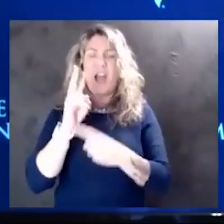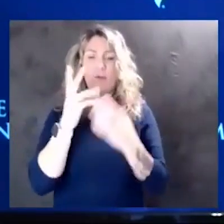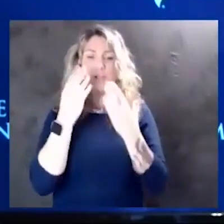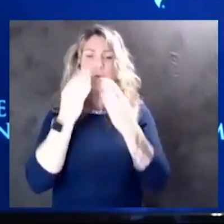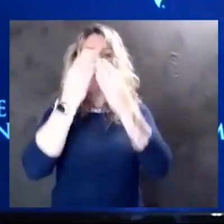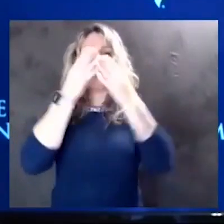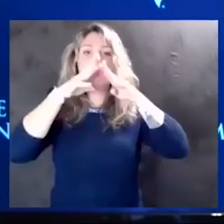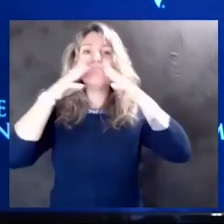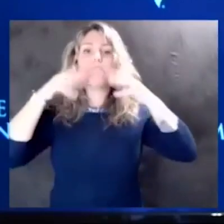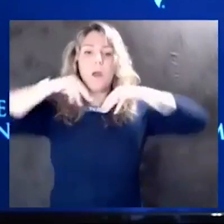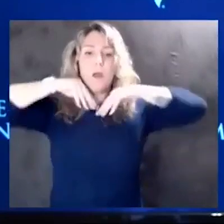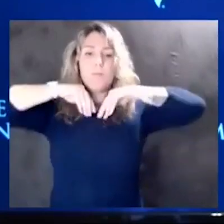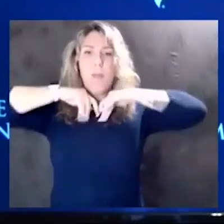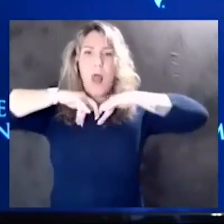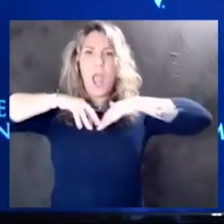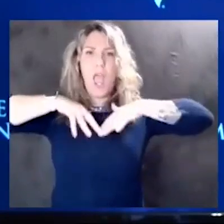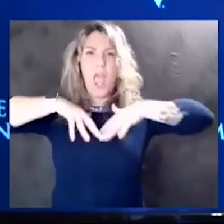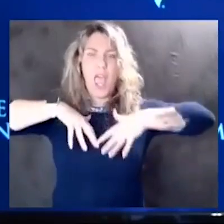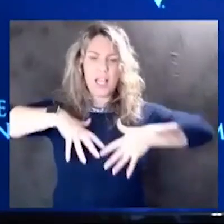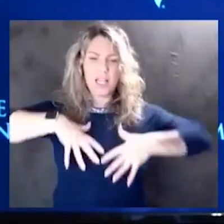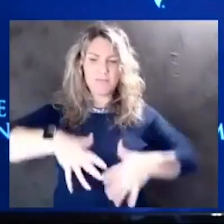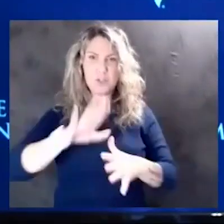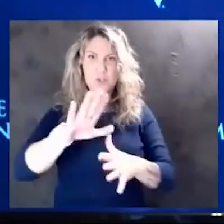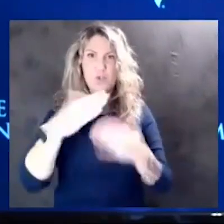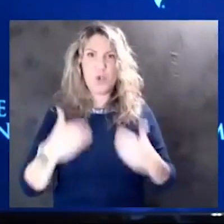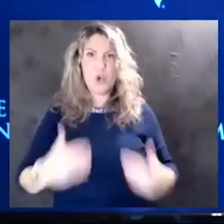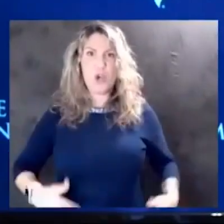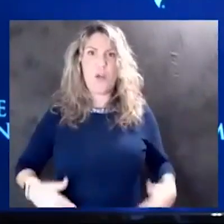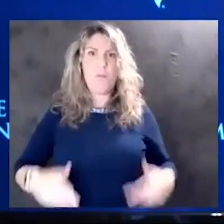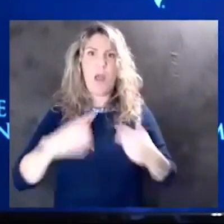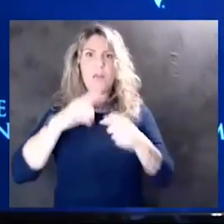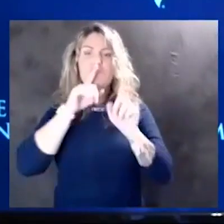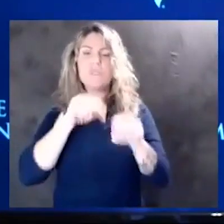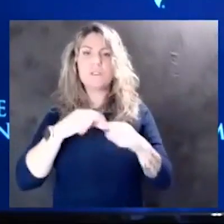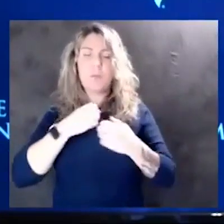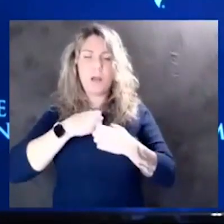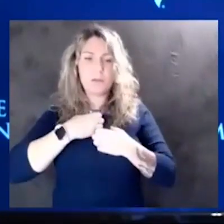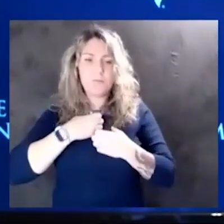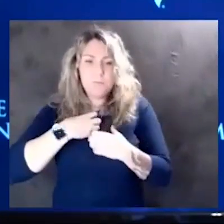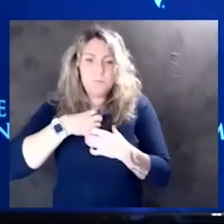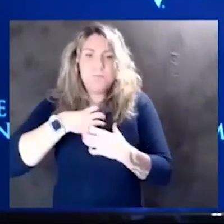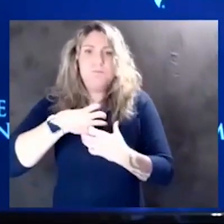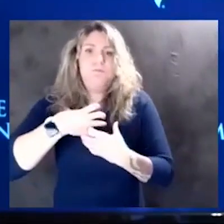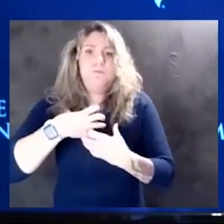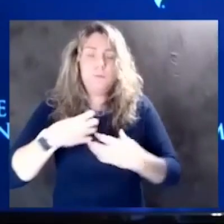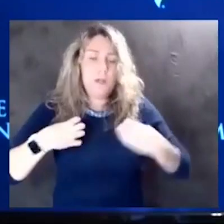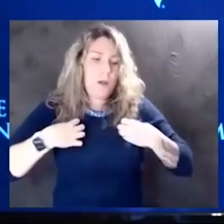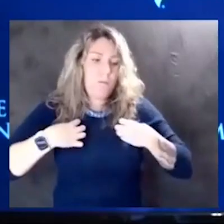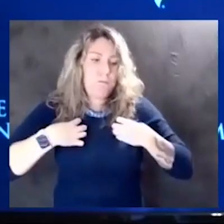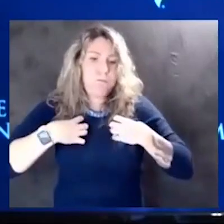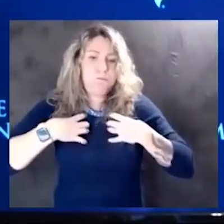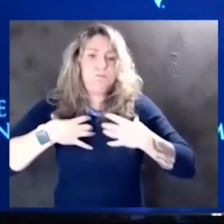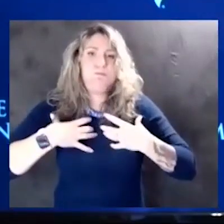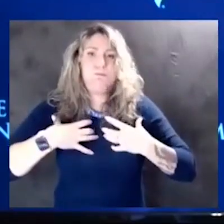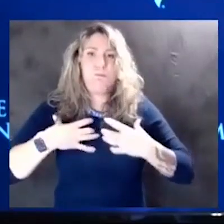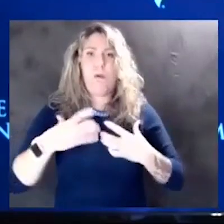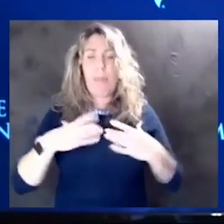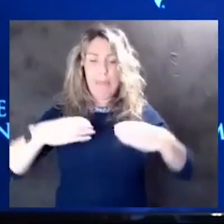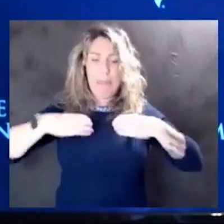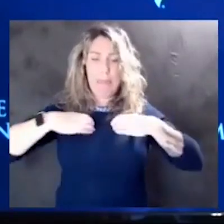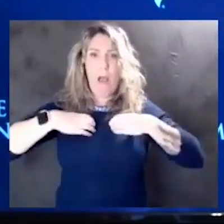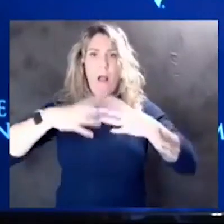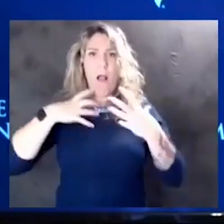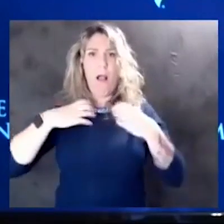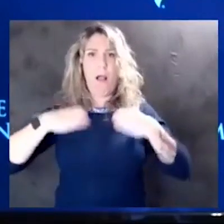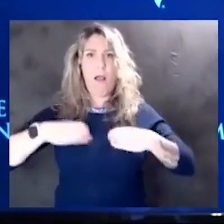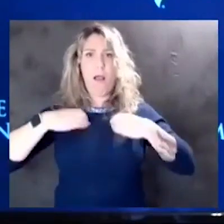actually causes your body to respond. And when the body responds in lung disease, it can respond in different ways. But